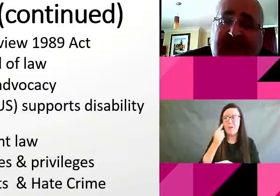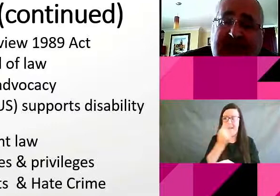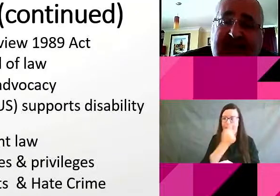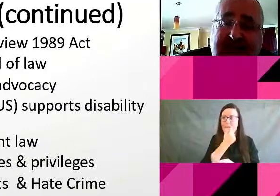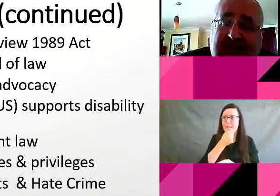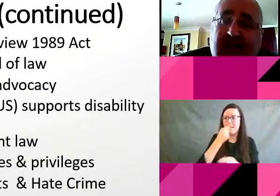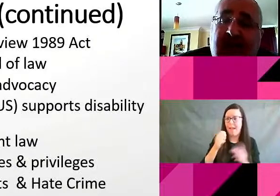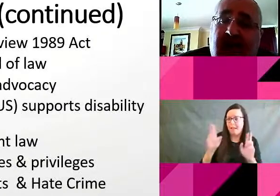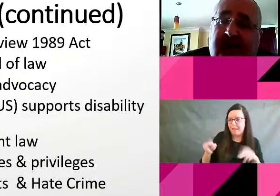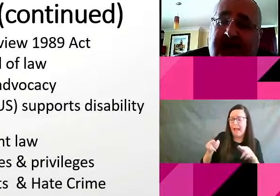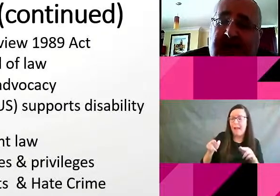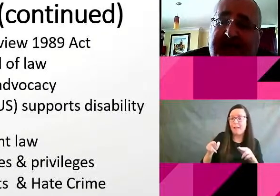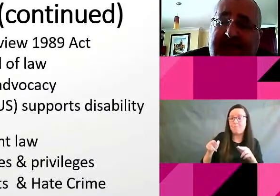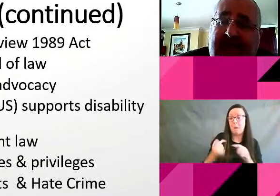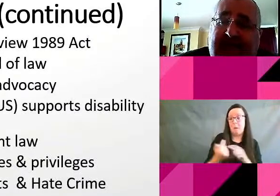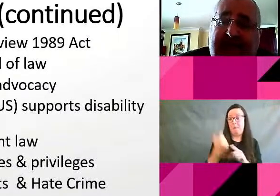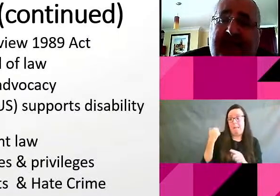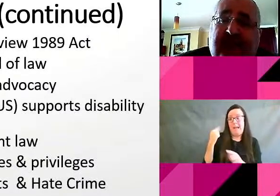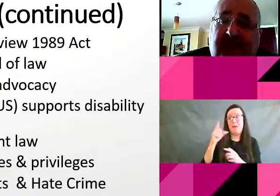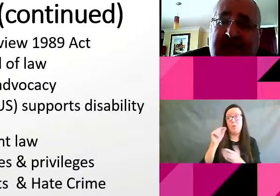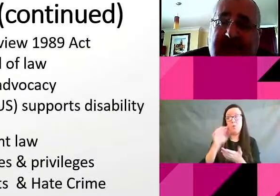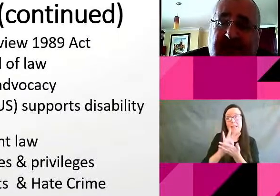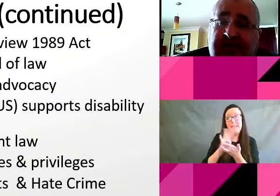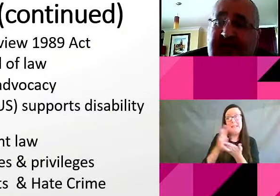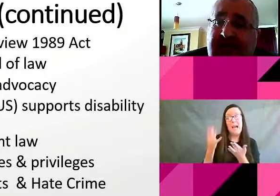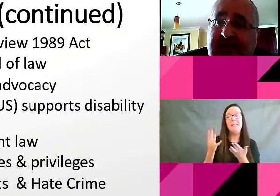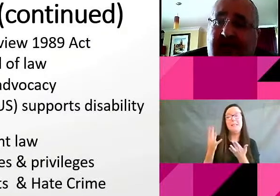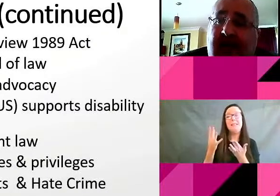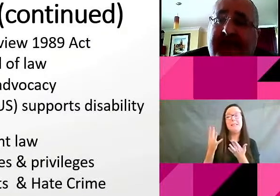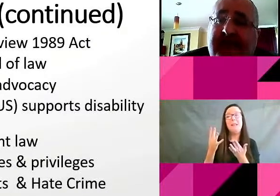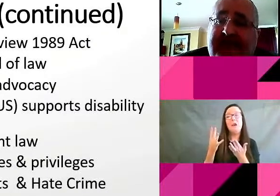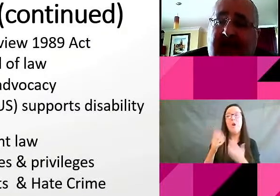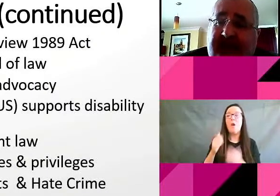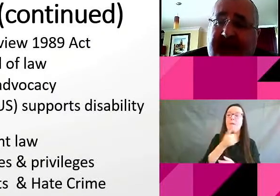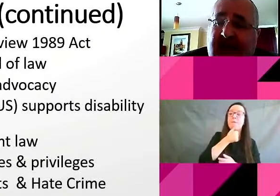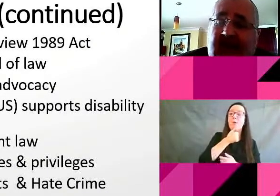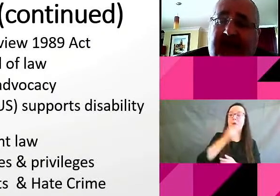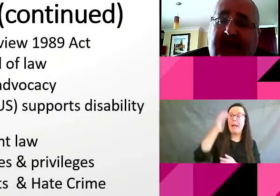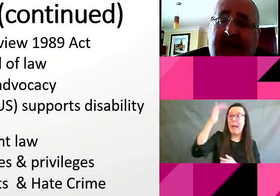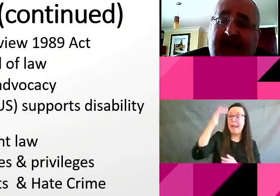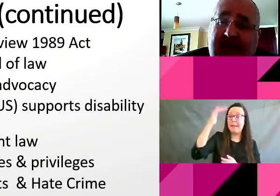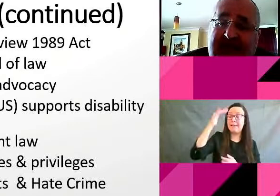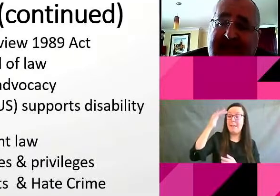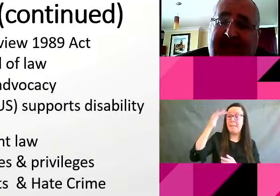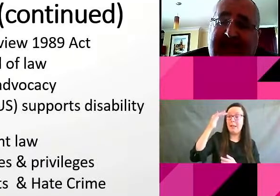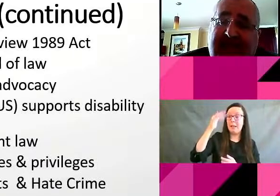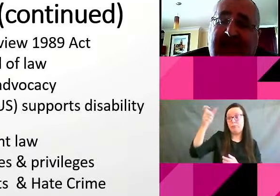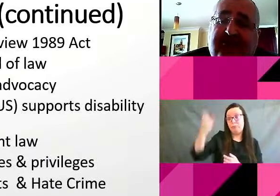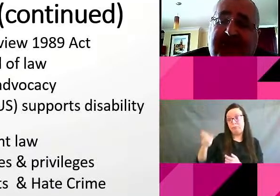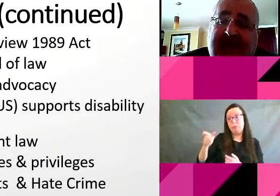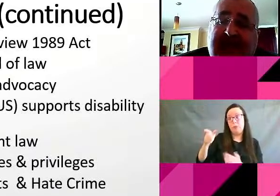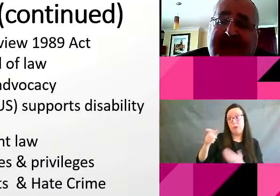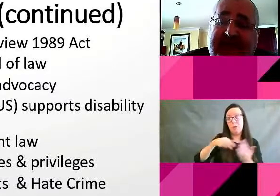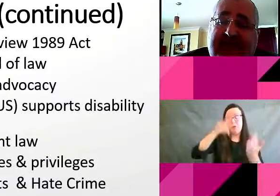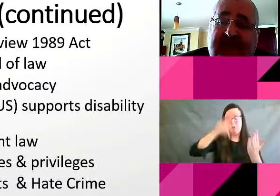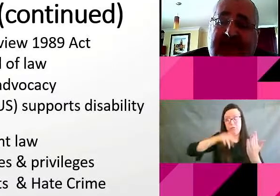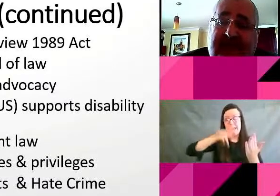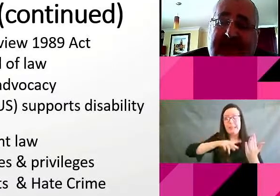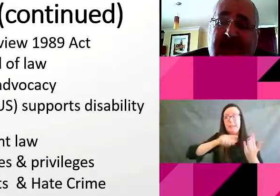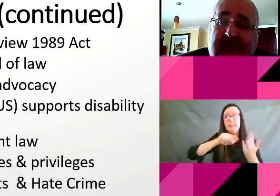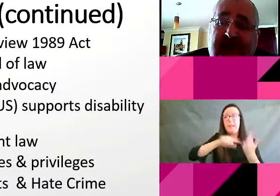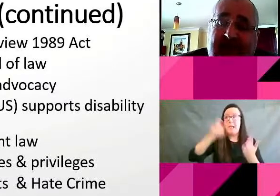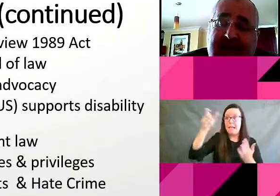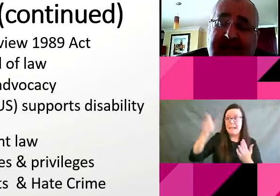in 2019 a first academic reader on this topic of inciting hatred against